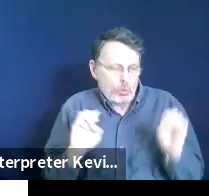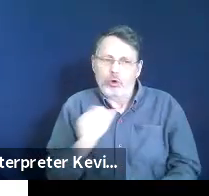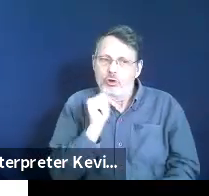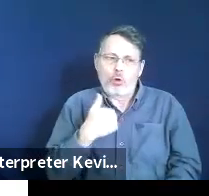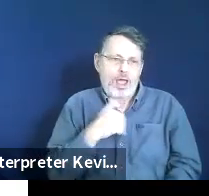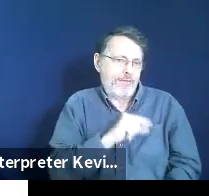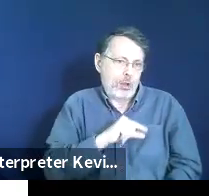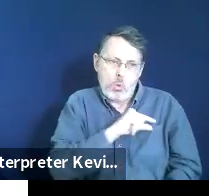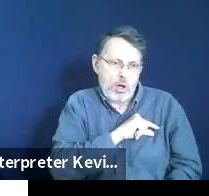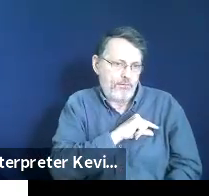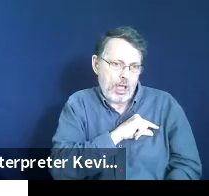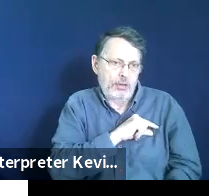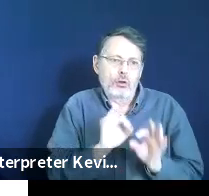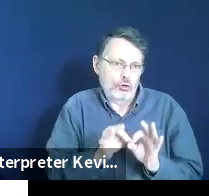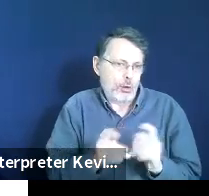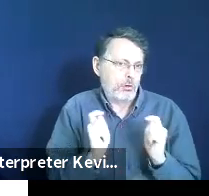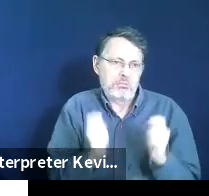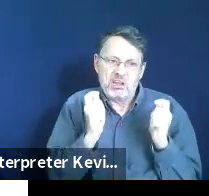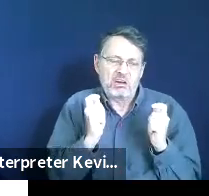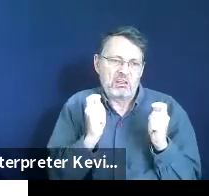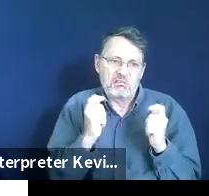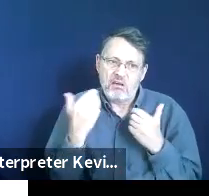a qualified interpreter immediately available.